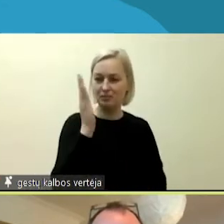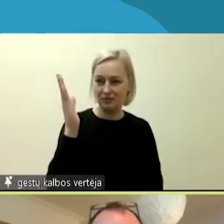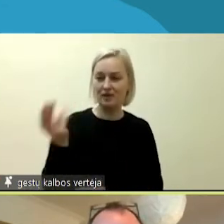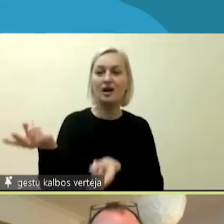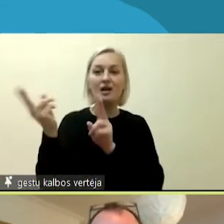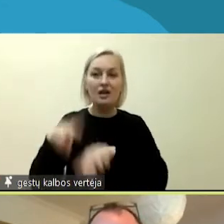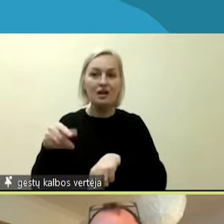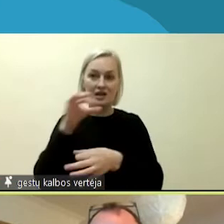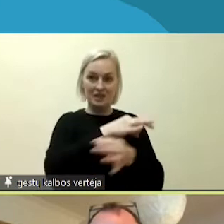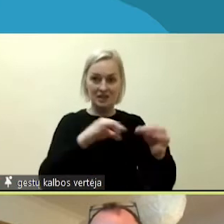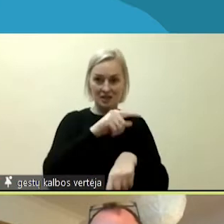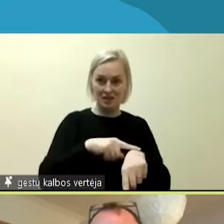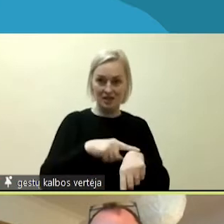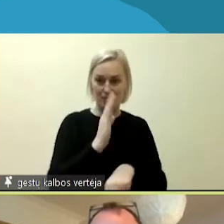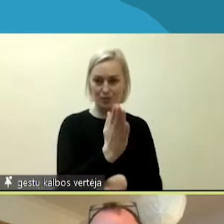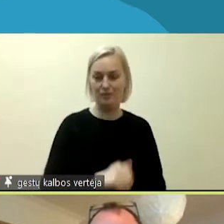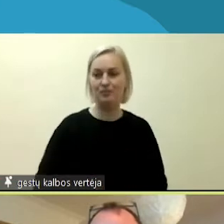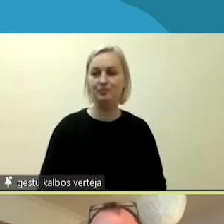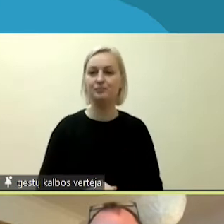so I'm going to talk.